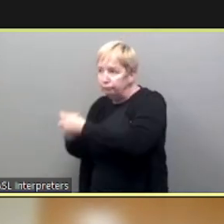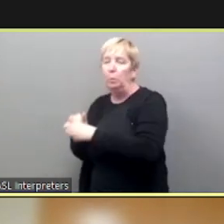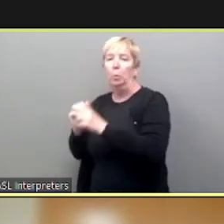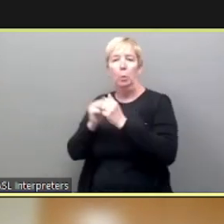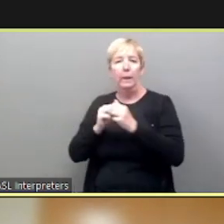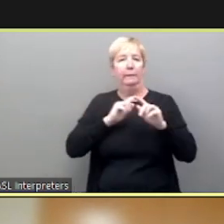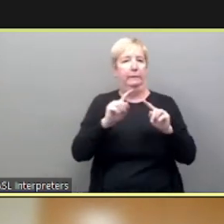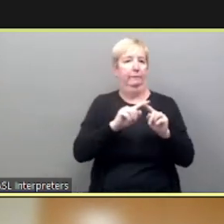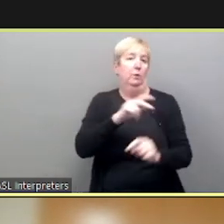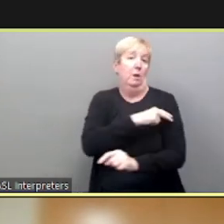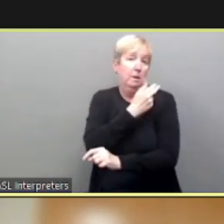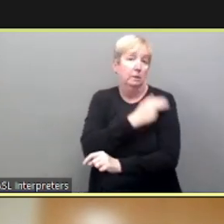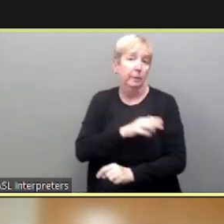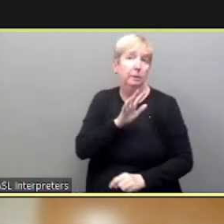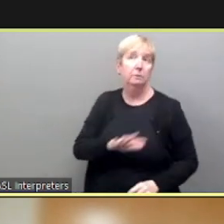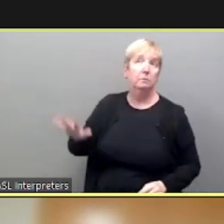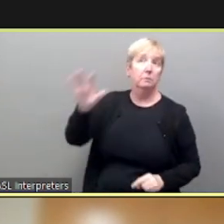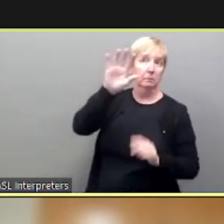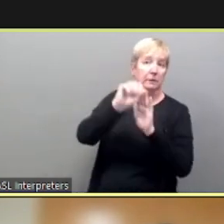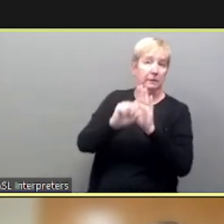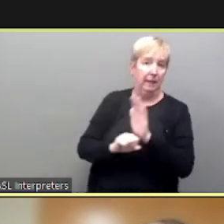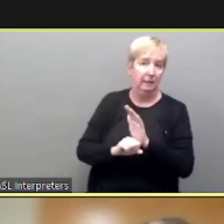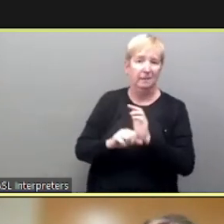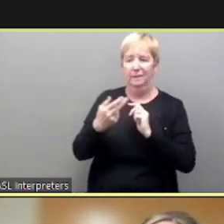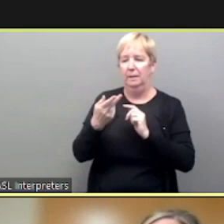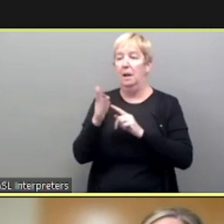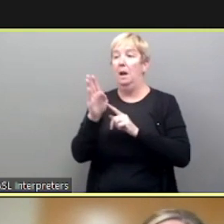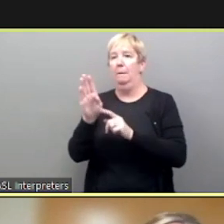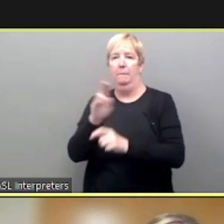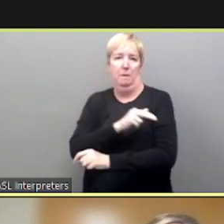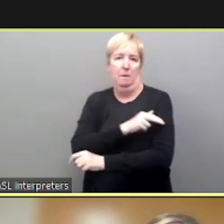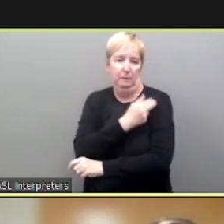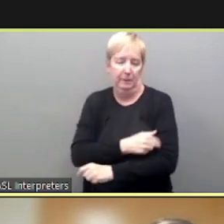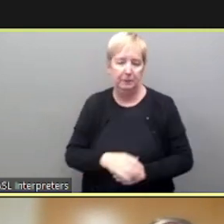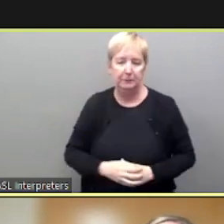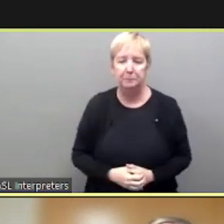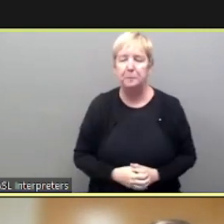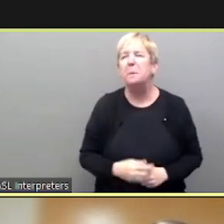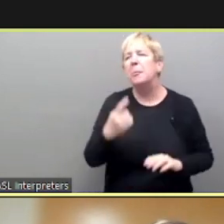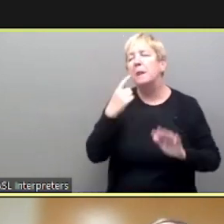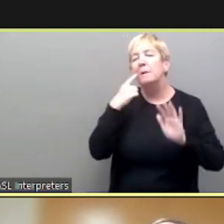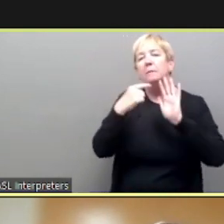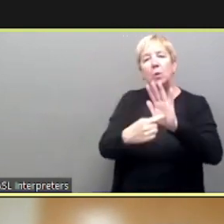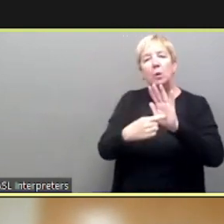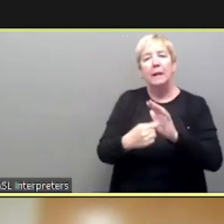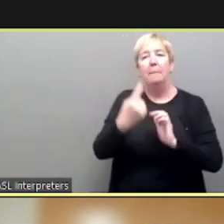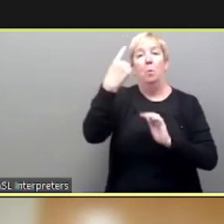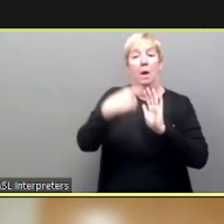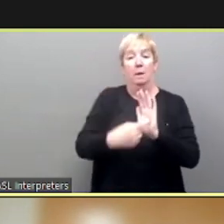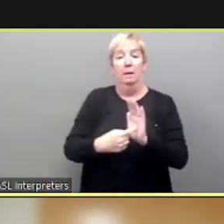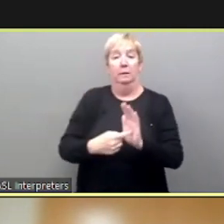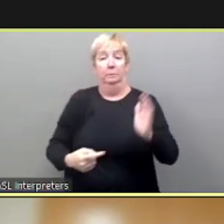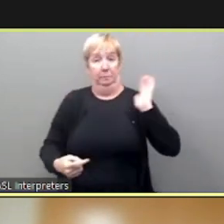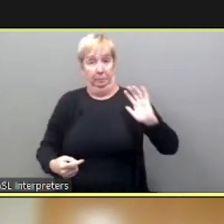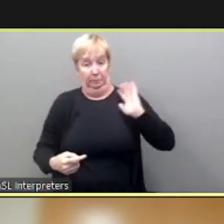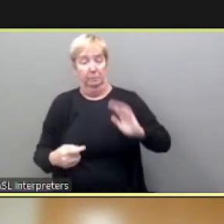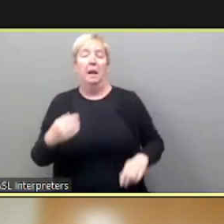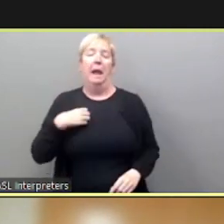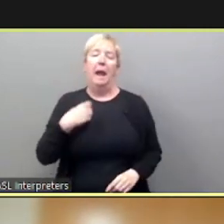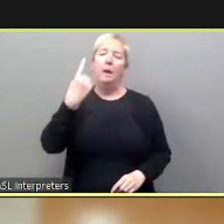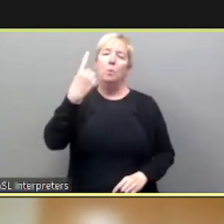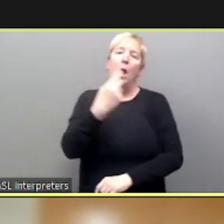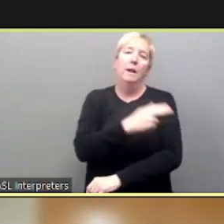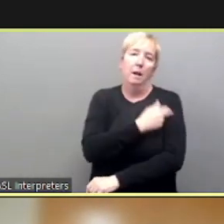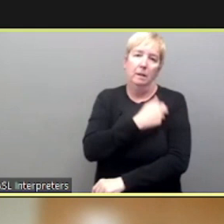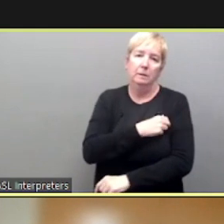hospitals throughout the states. One example that came around earlier on was we had a hospital, a